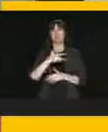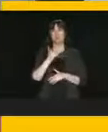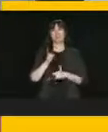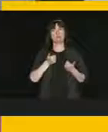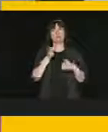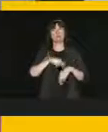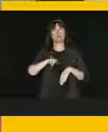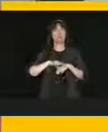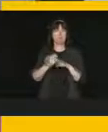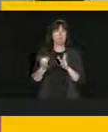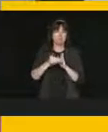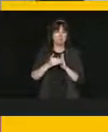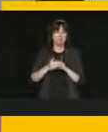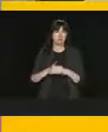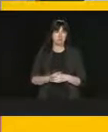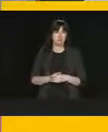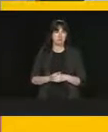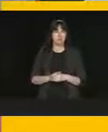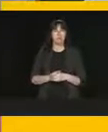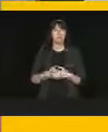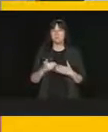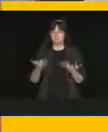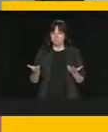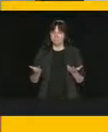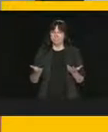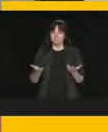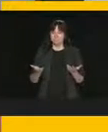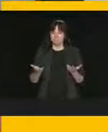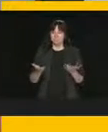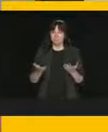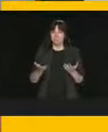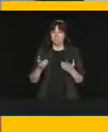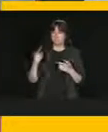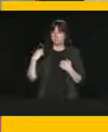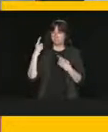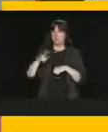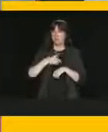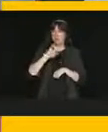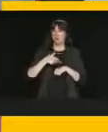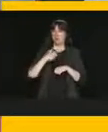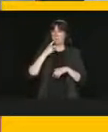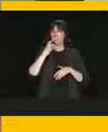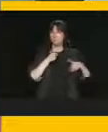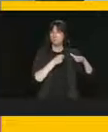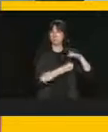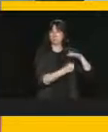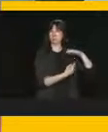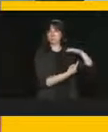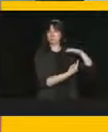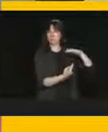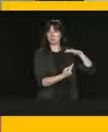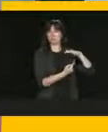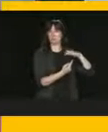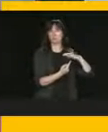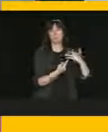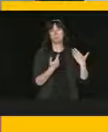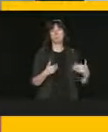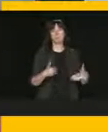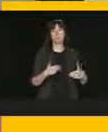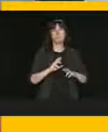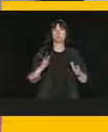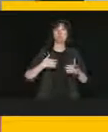coming weeks. It is natural that after a long time in isolation, we would want to see things